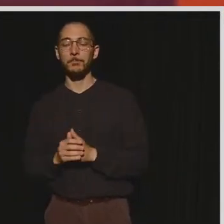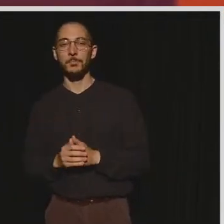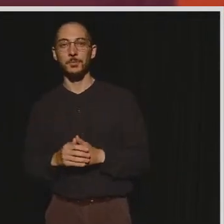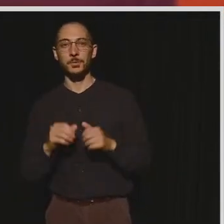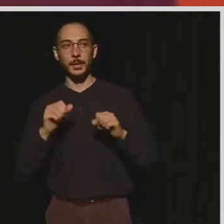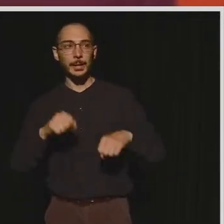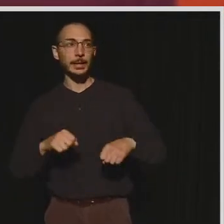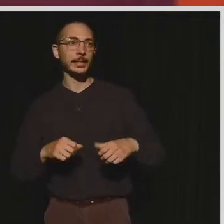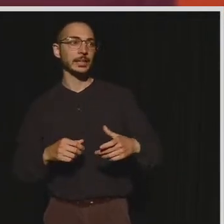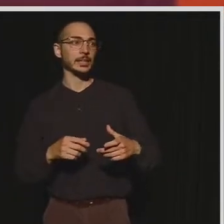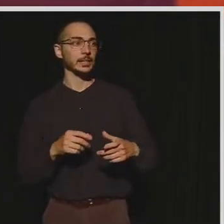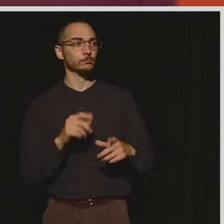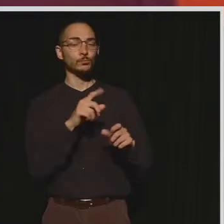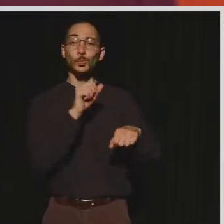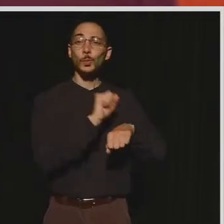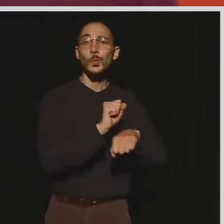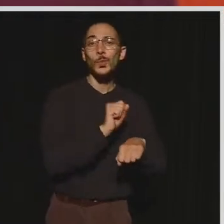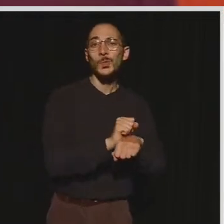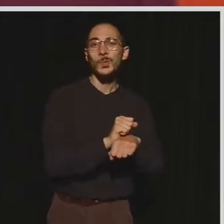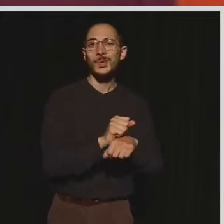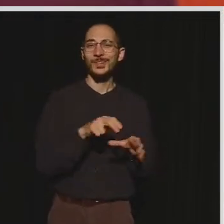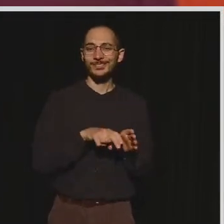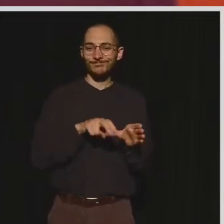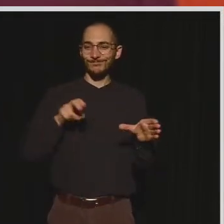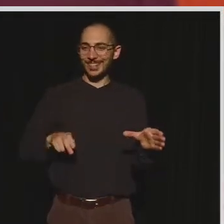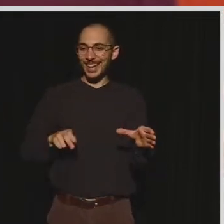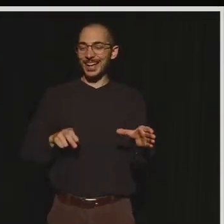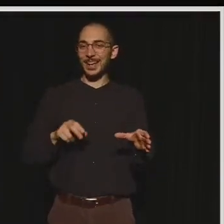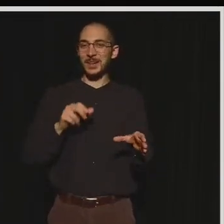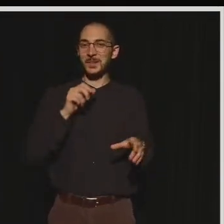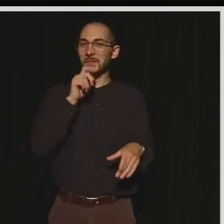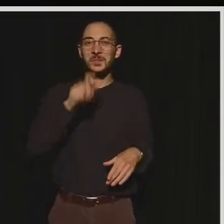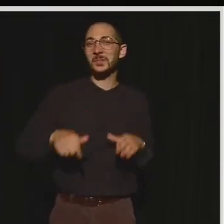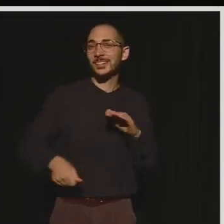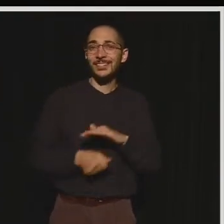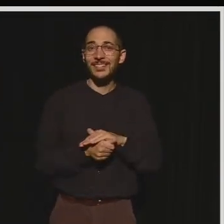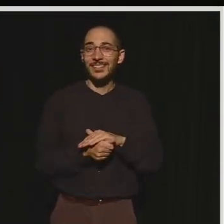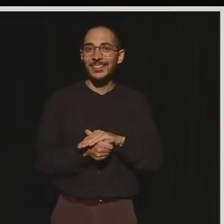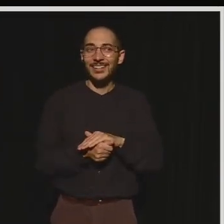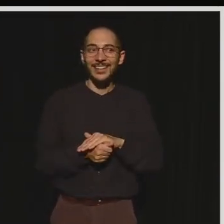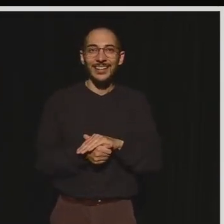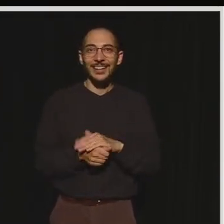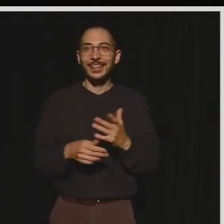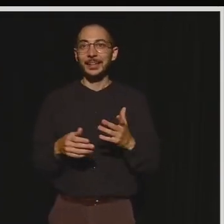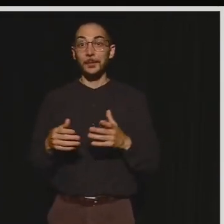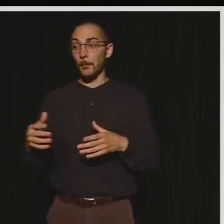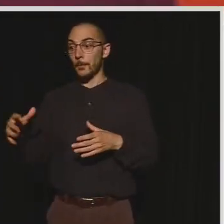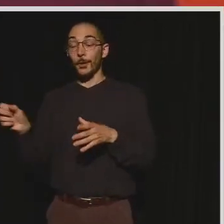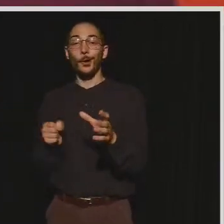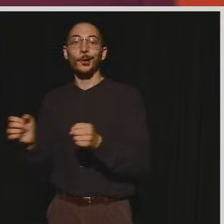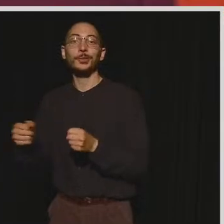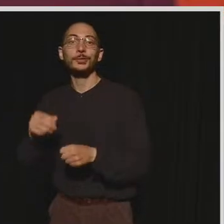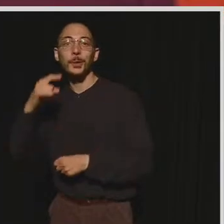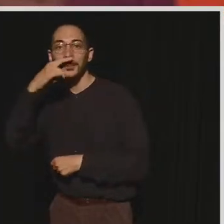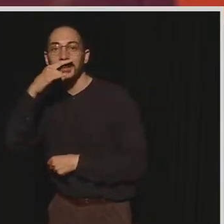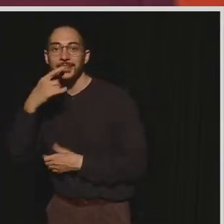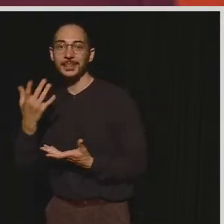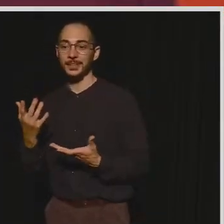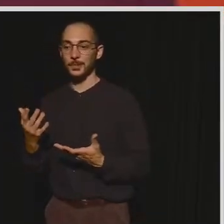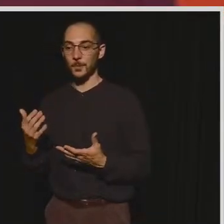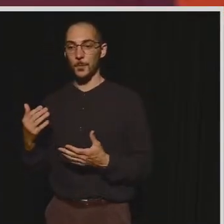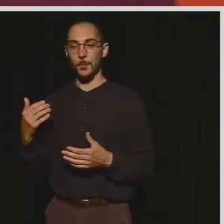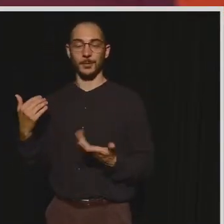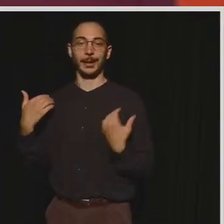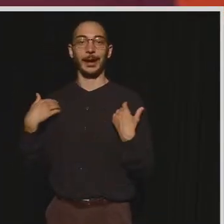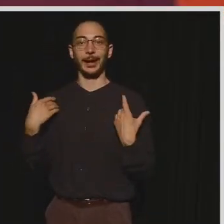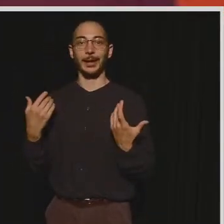do artificial insemination, all the things that queer people can do to be out in North America. Now we're sort of returning back